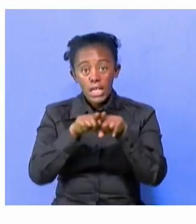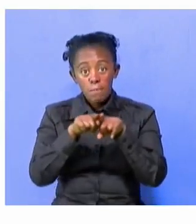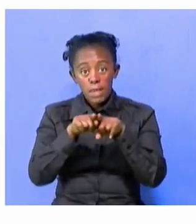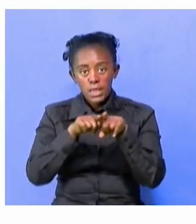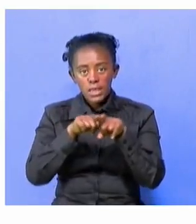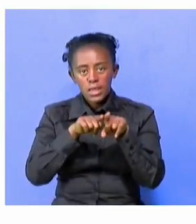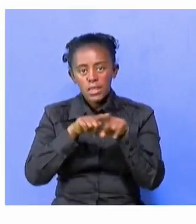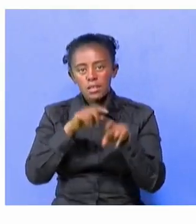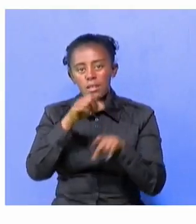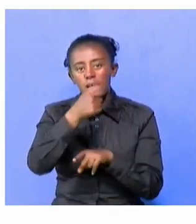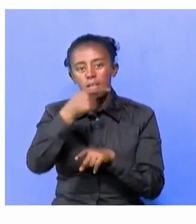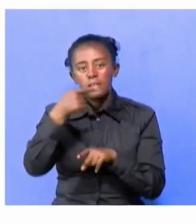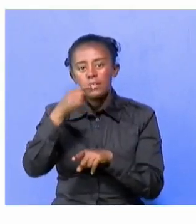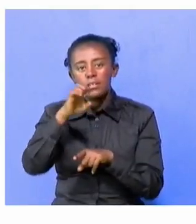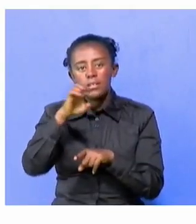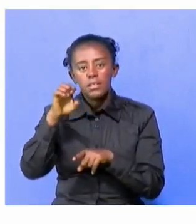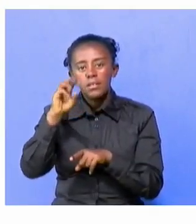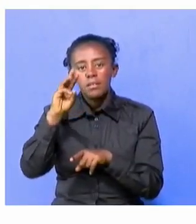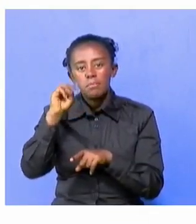agreement.